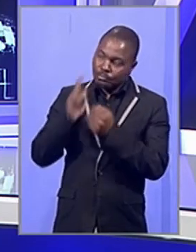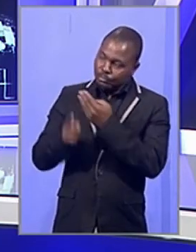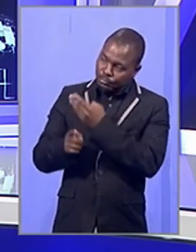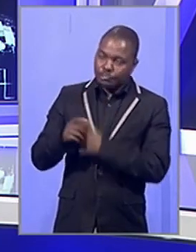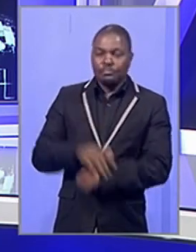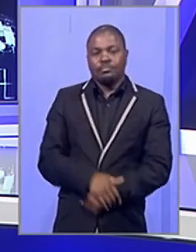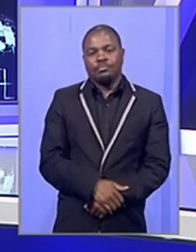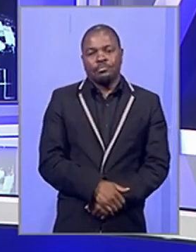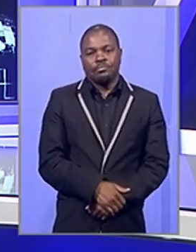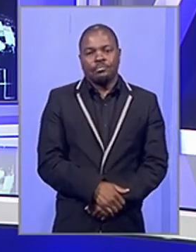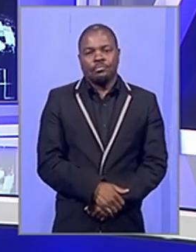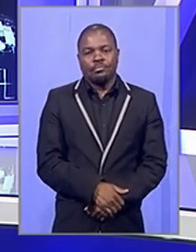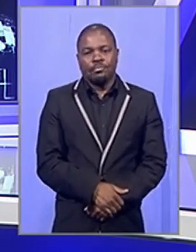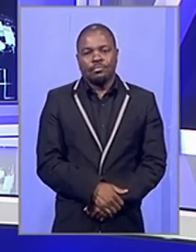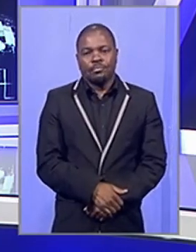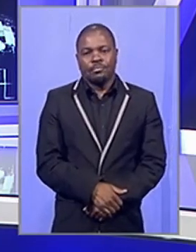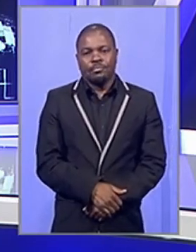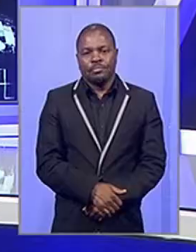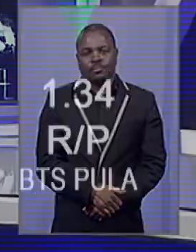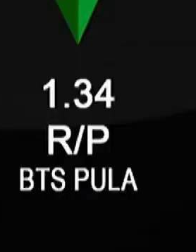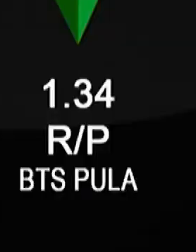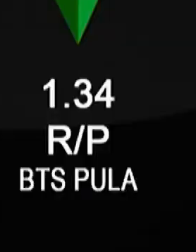tswalela pijana ka iri ya bohlano.